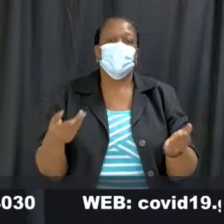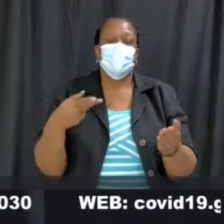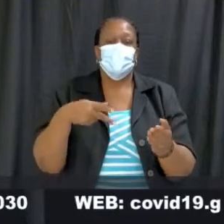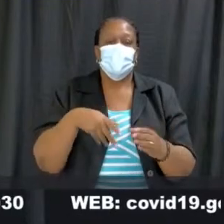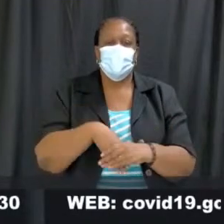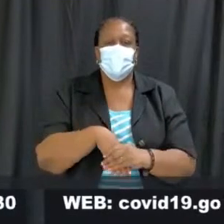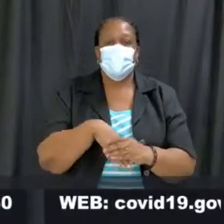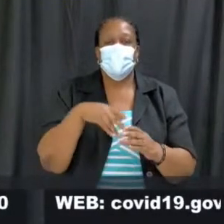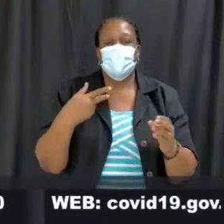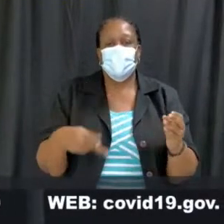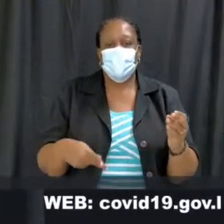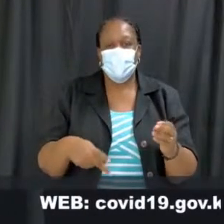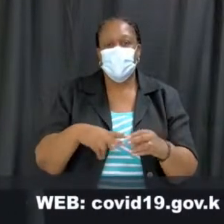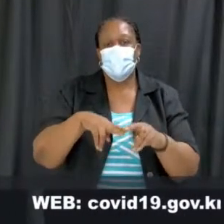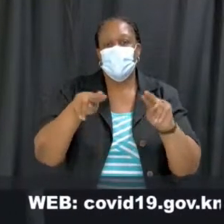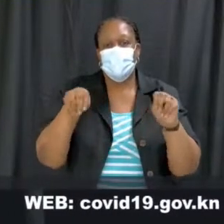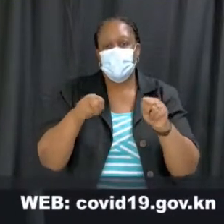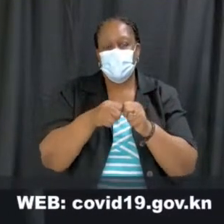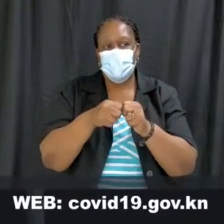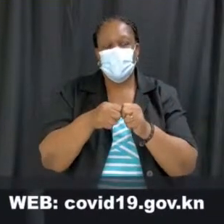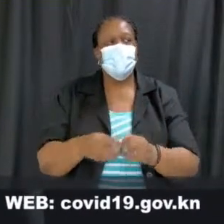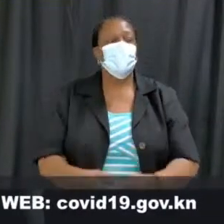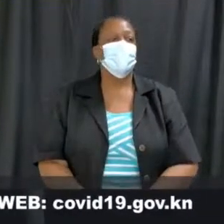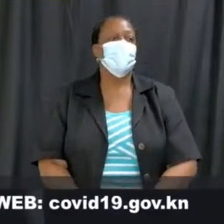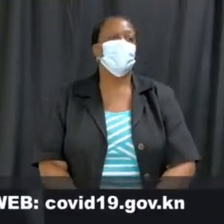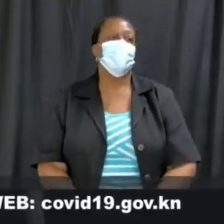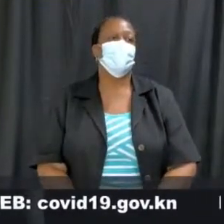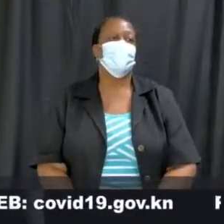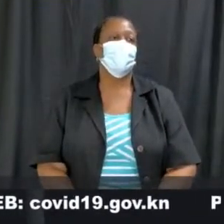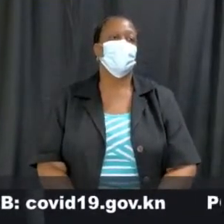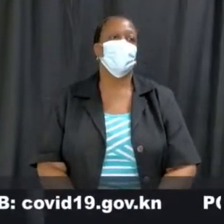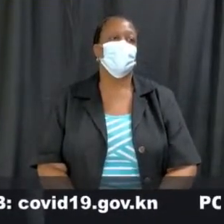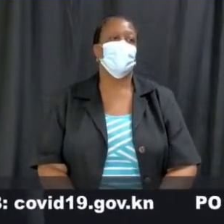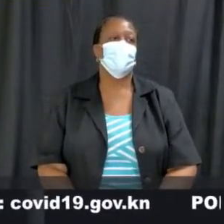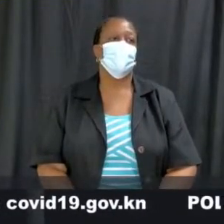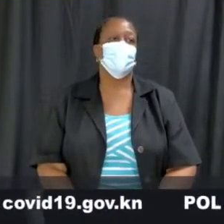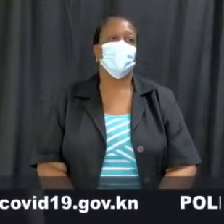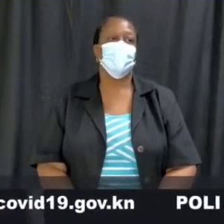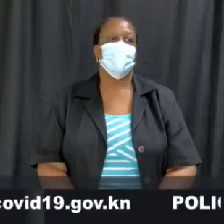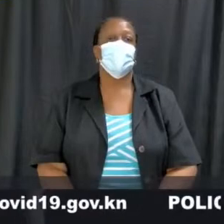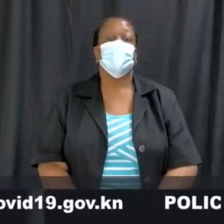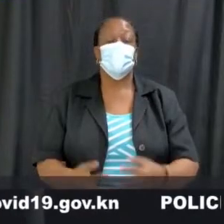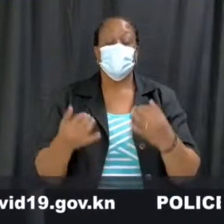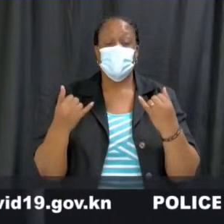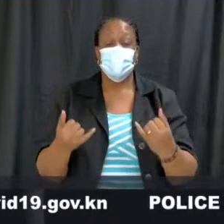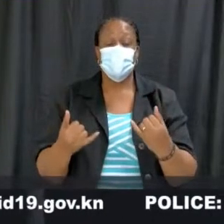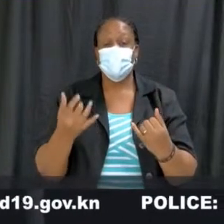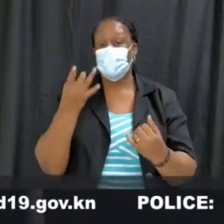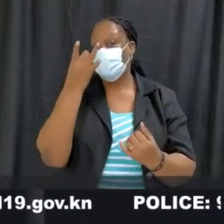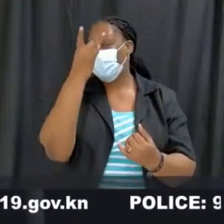Federation of St. Kitts and Nevis. We are 18 months